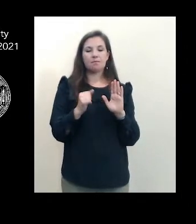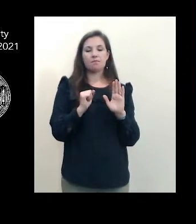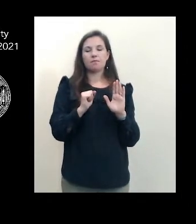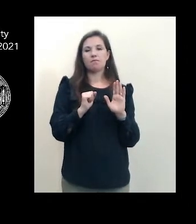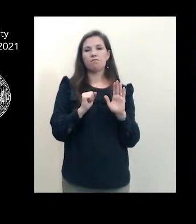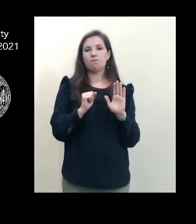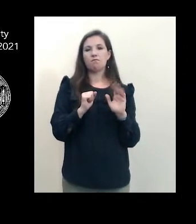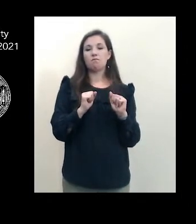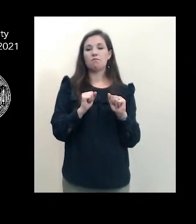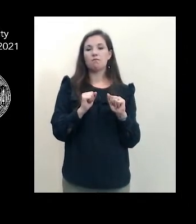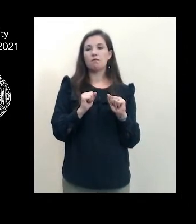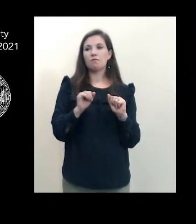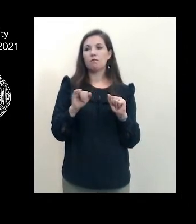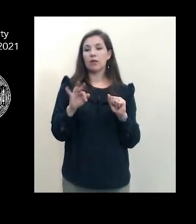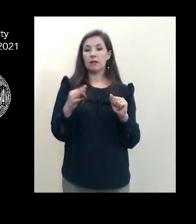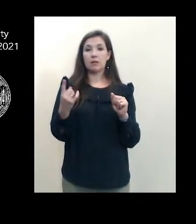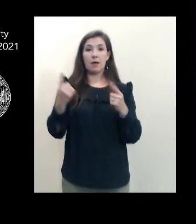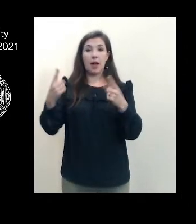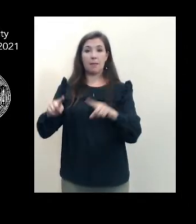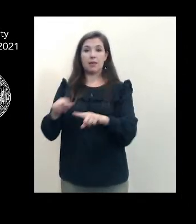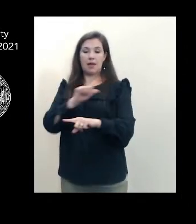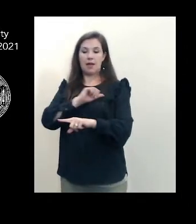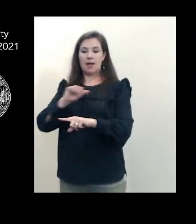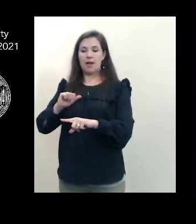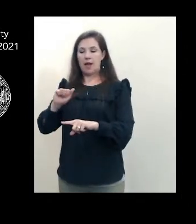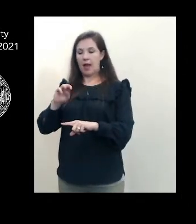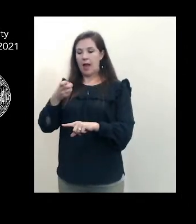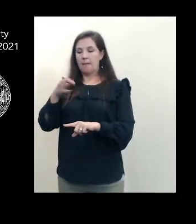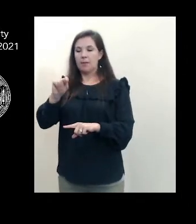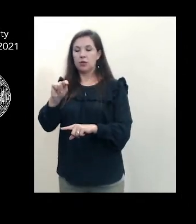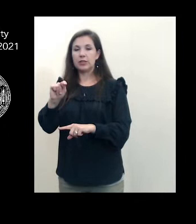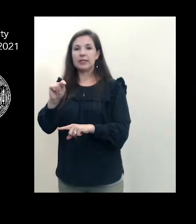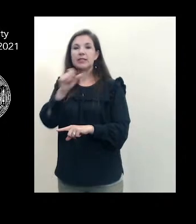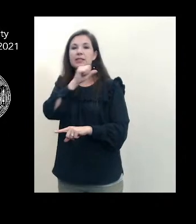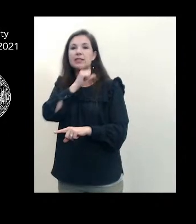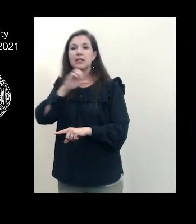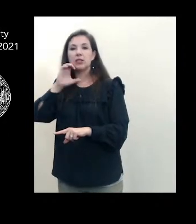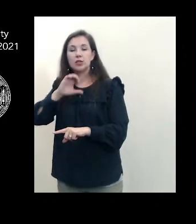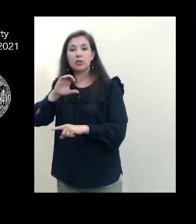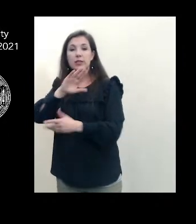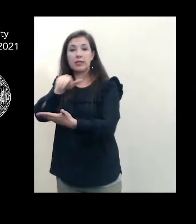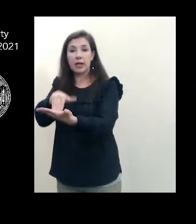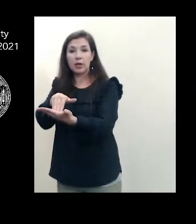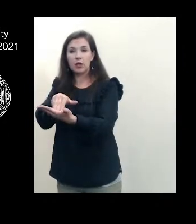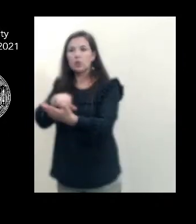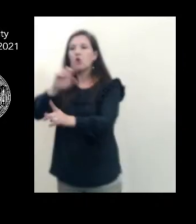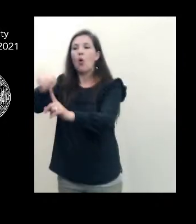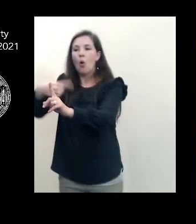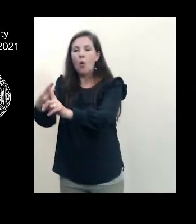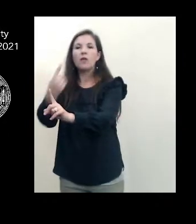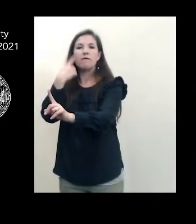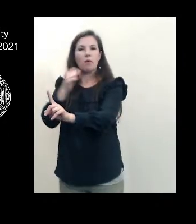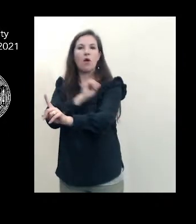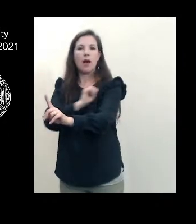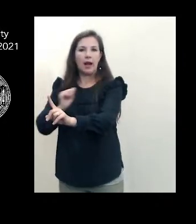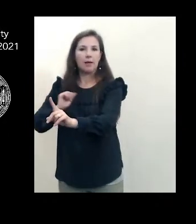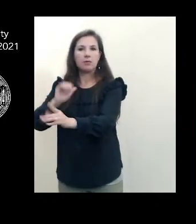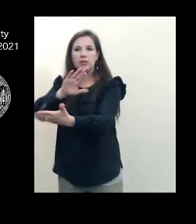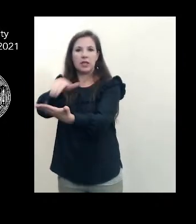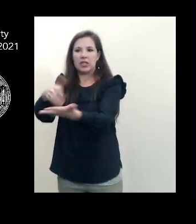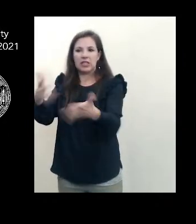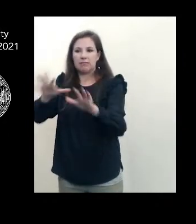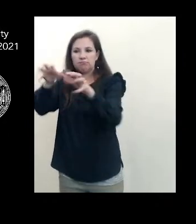currently, if something's going on at the Amherst Senior Center, only people at the Amherst Senior Center can see it. But now we're going to